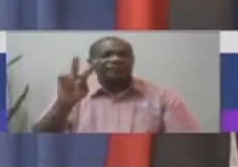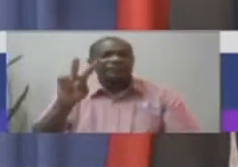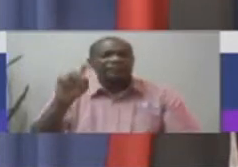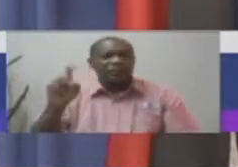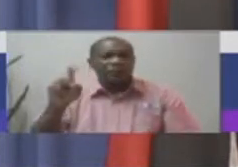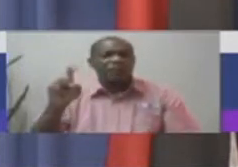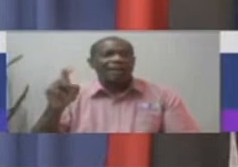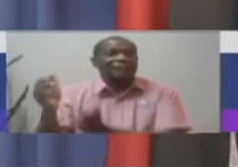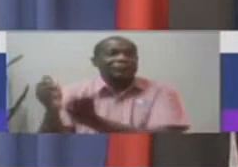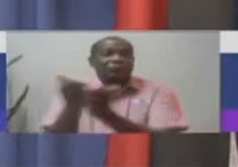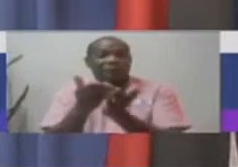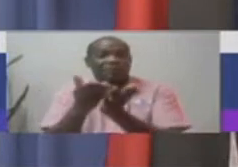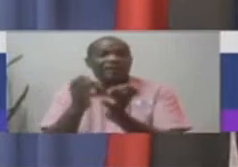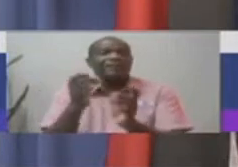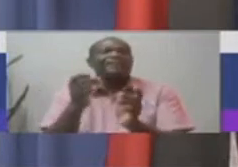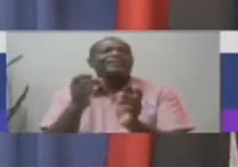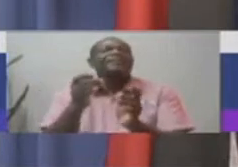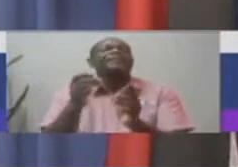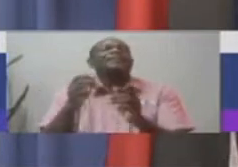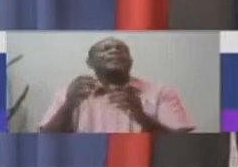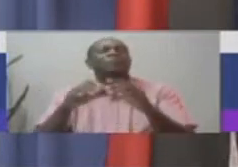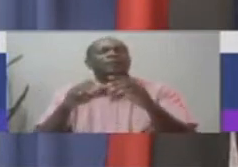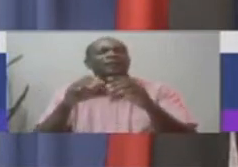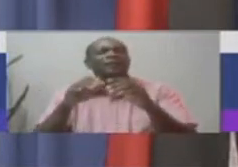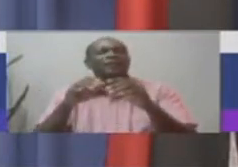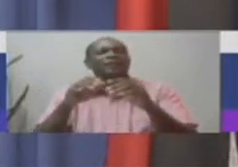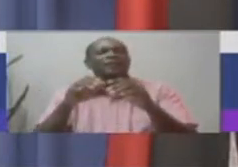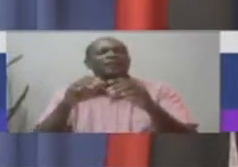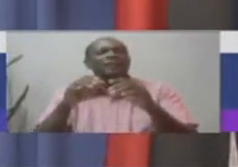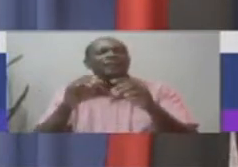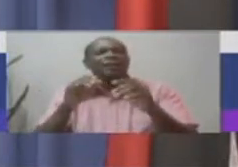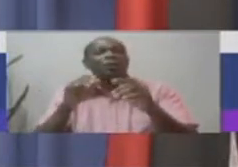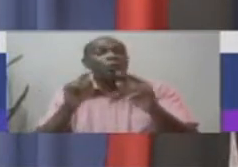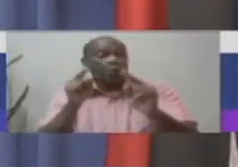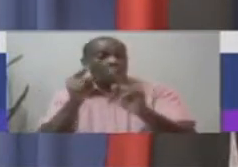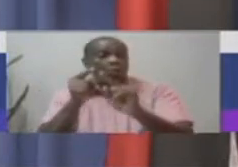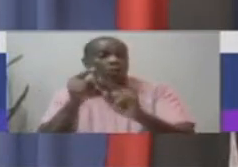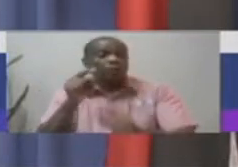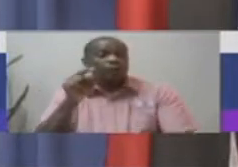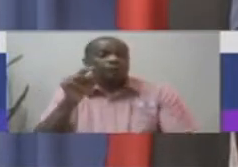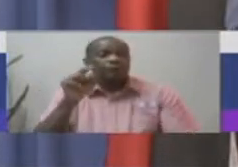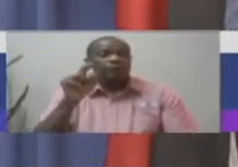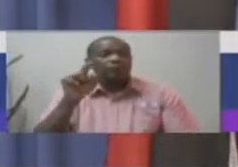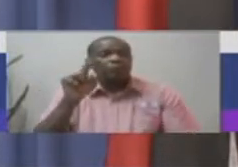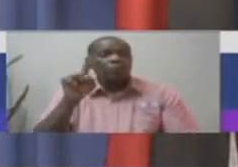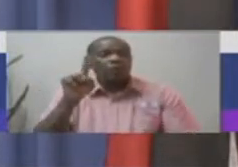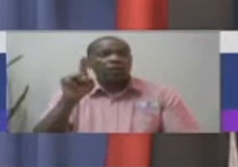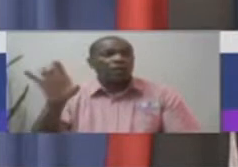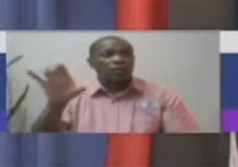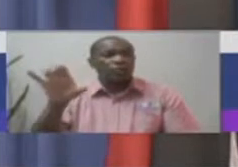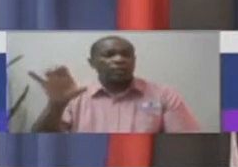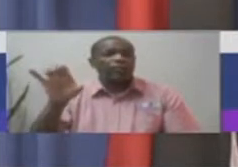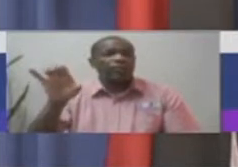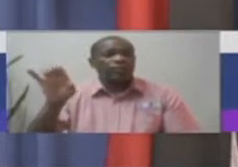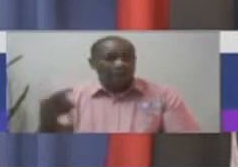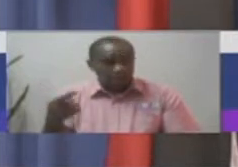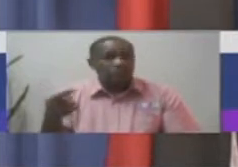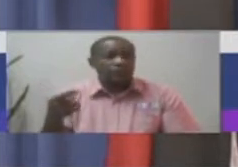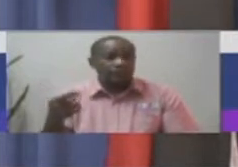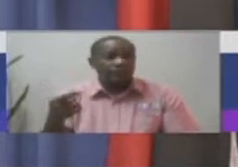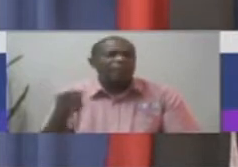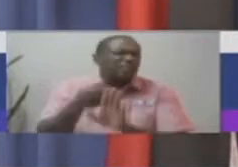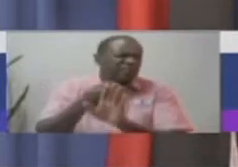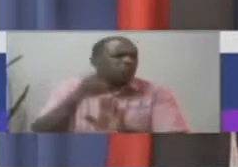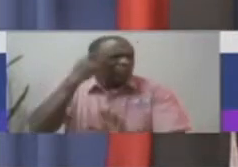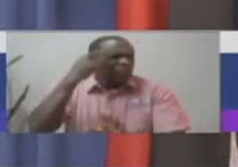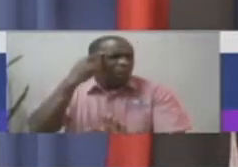been allocated in the beginning. Initially, we all thought we'd get 100,000 doses up front, but because of the